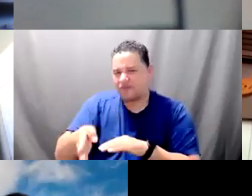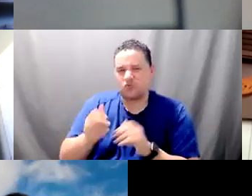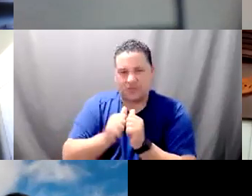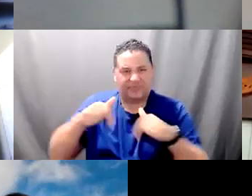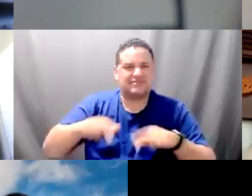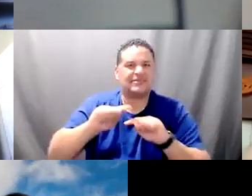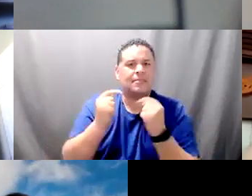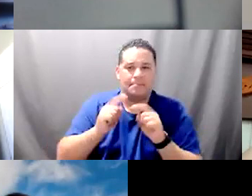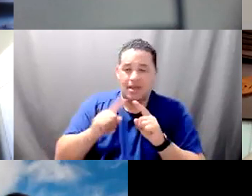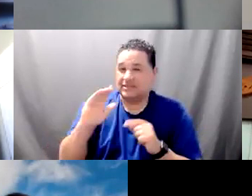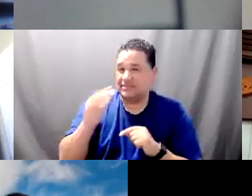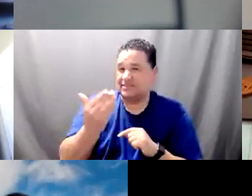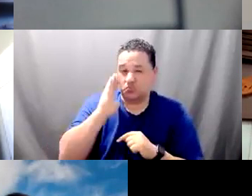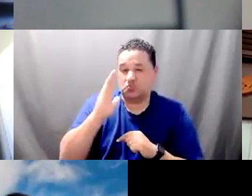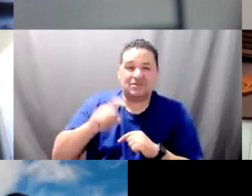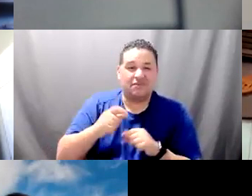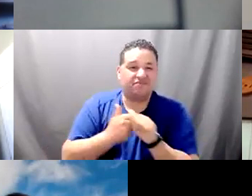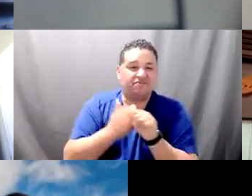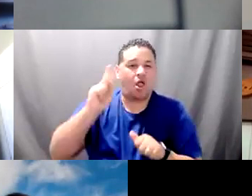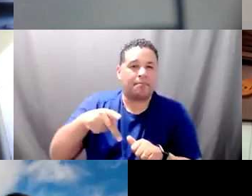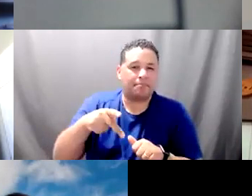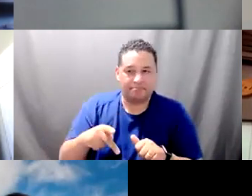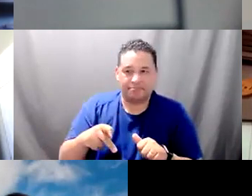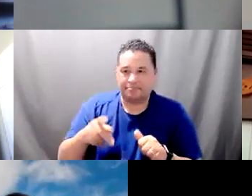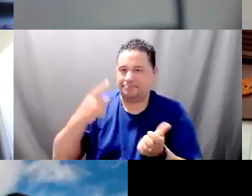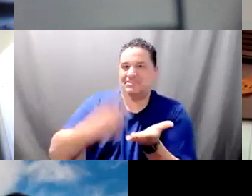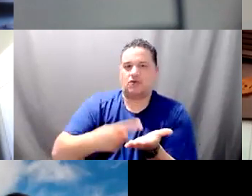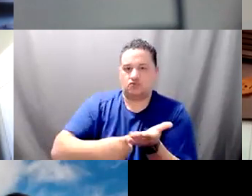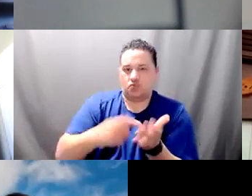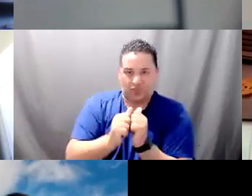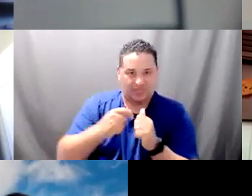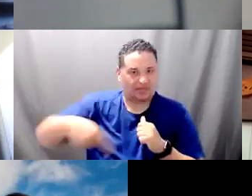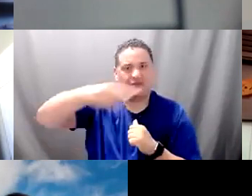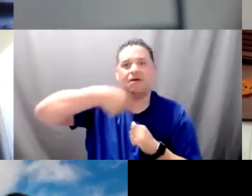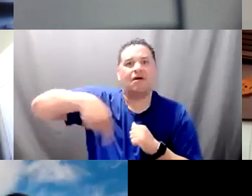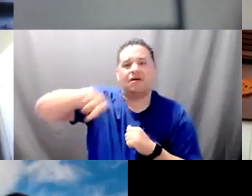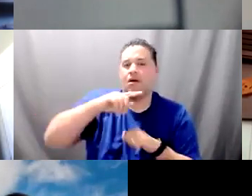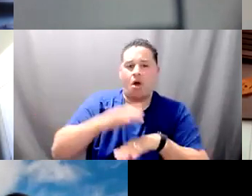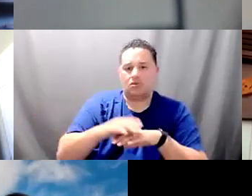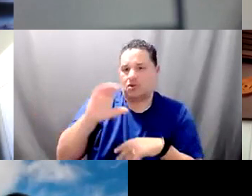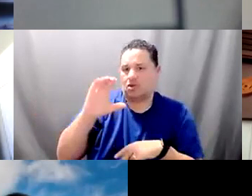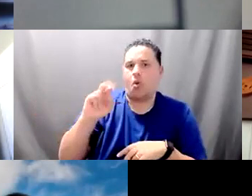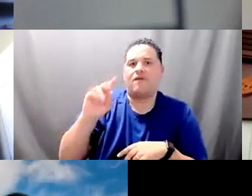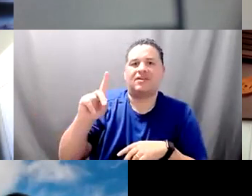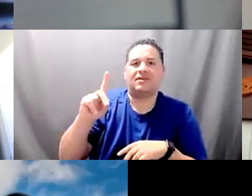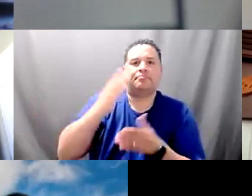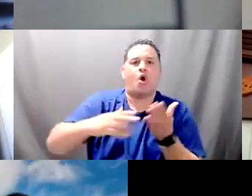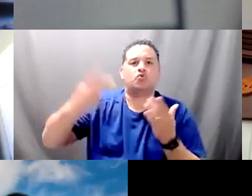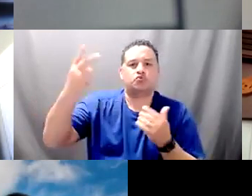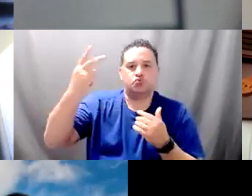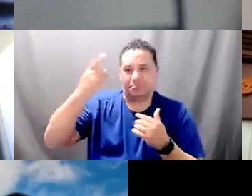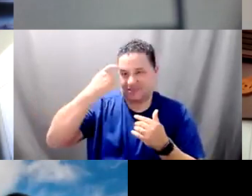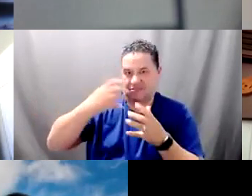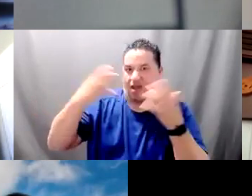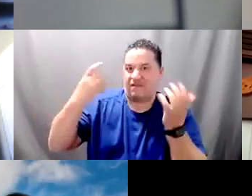it sounds like we're going to need a follow-up discussion with this group on COVID Part 2, because there was so much discussion